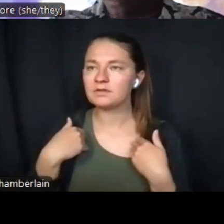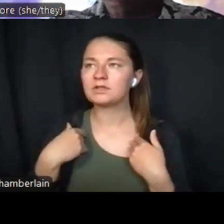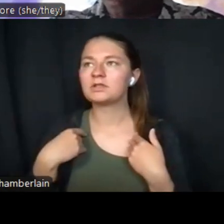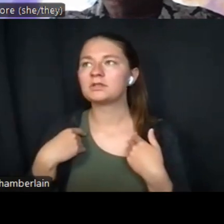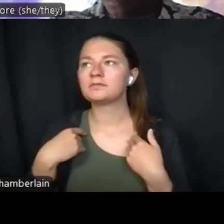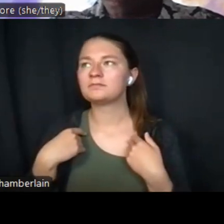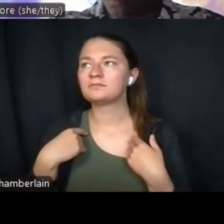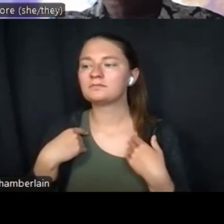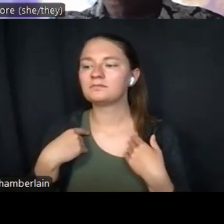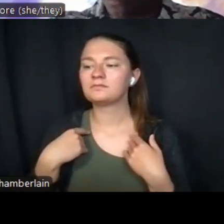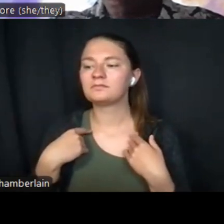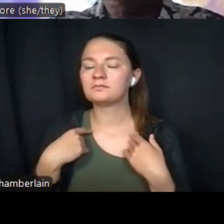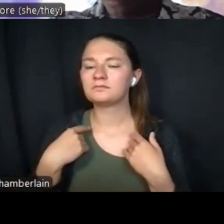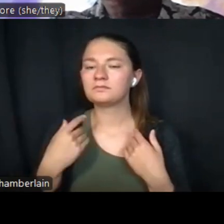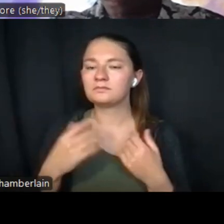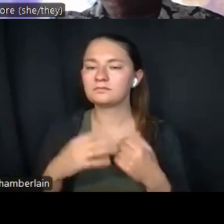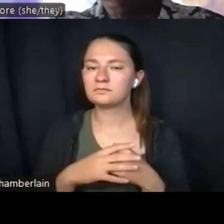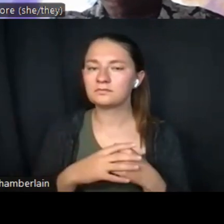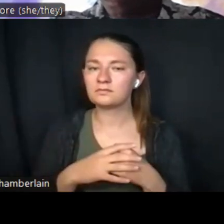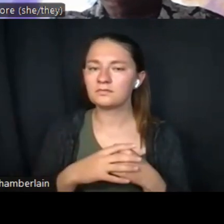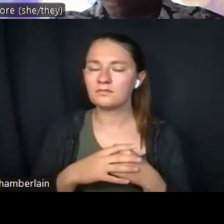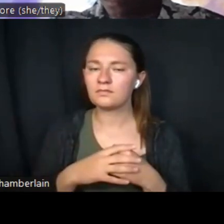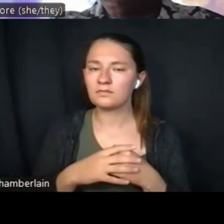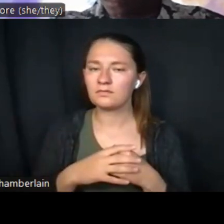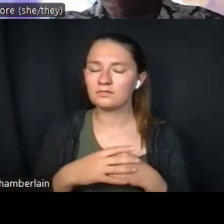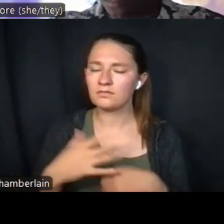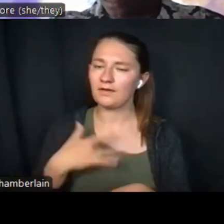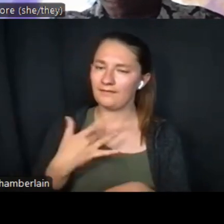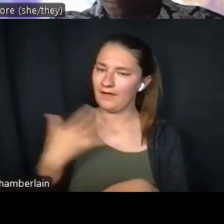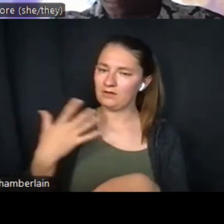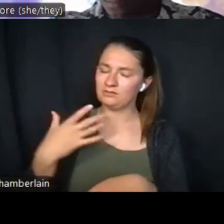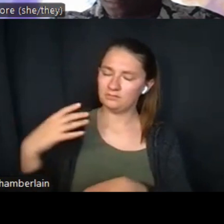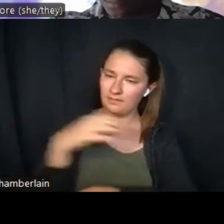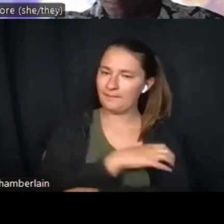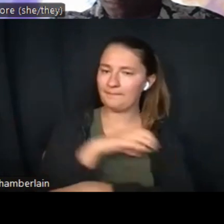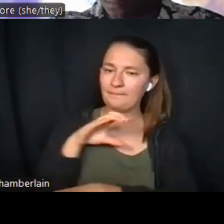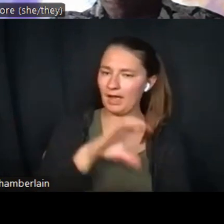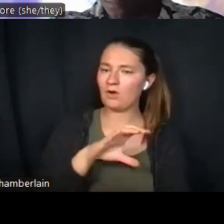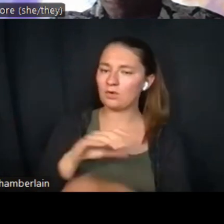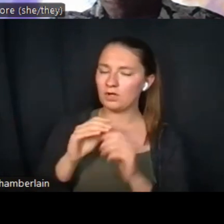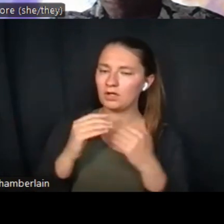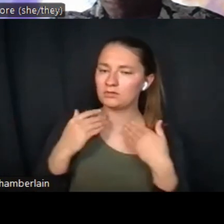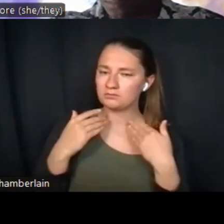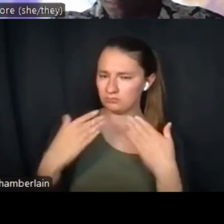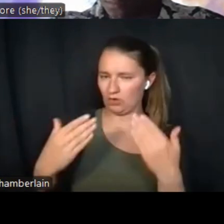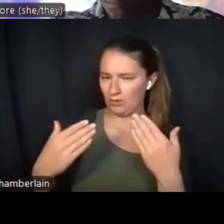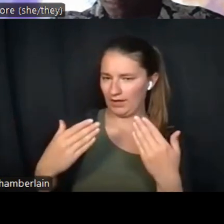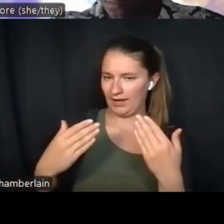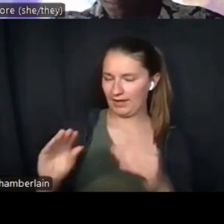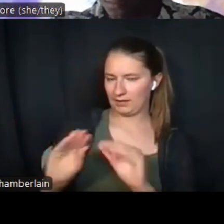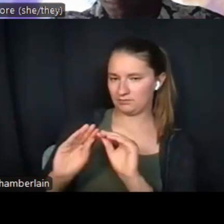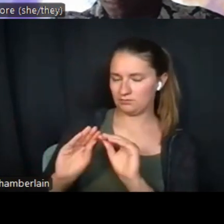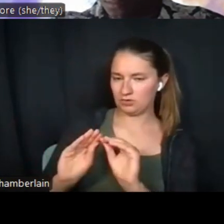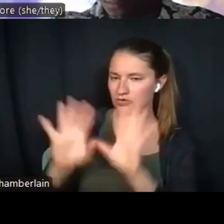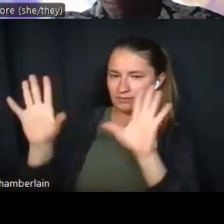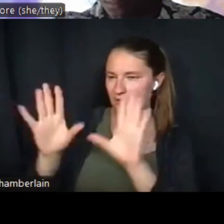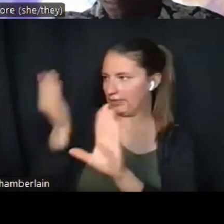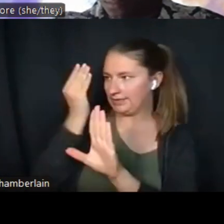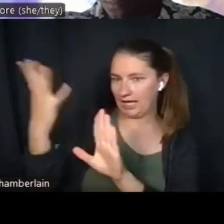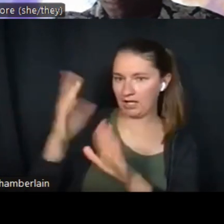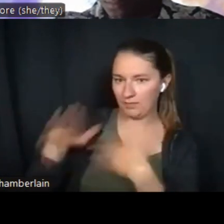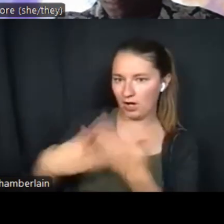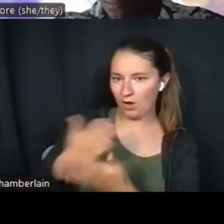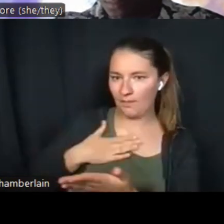kind of emboldened me, I guess, to have that kind of transparency around medical records and